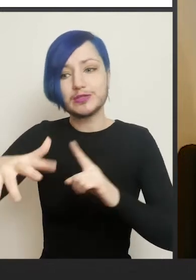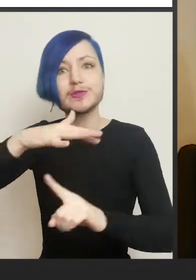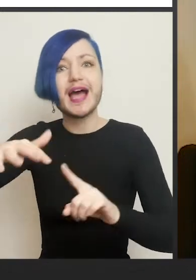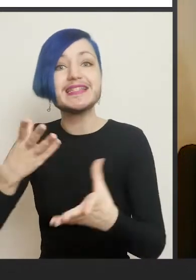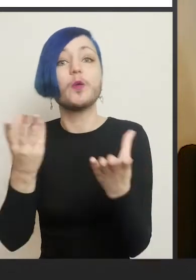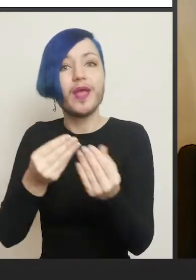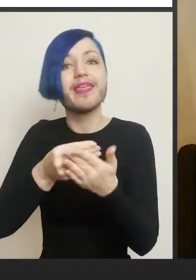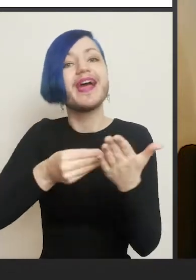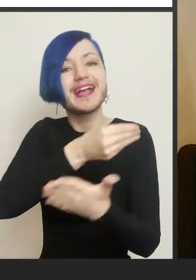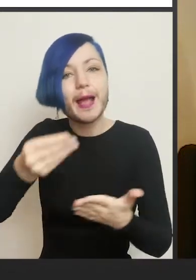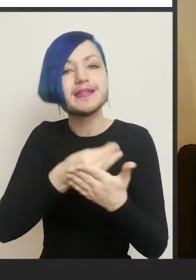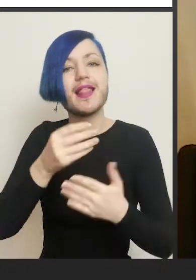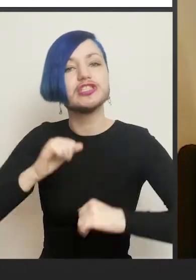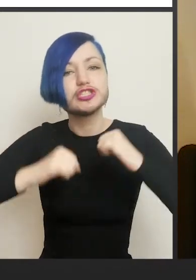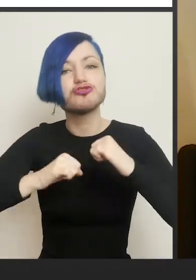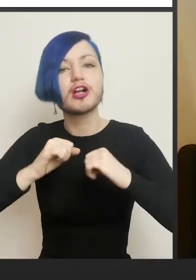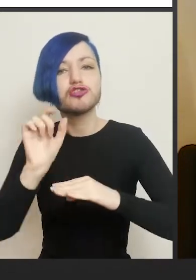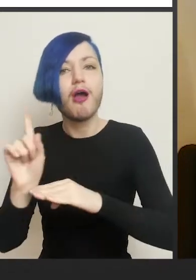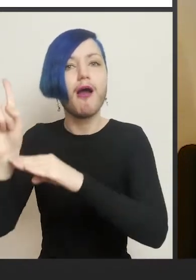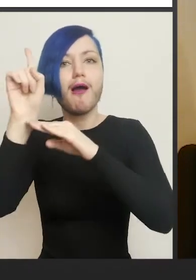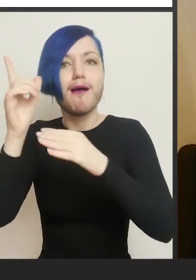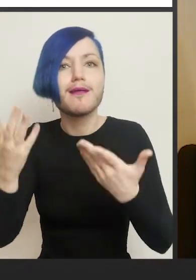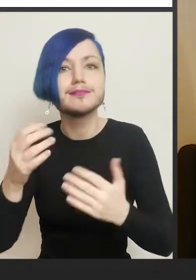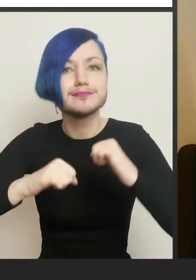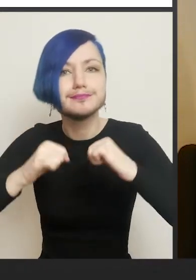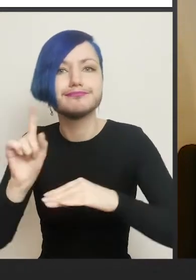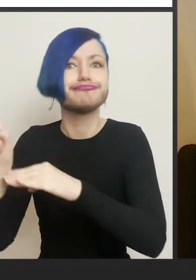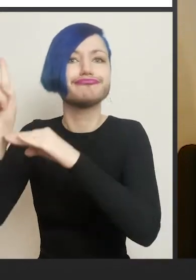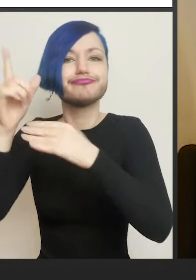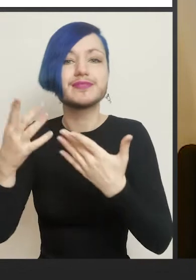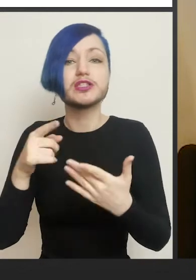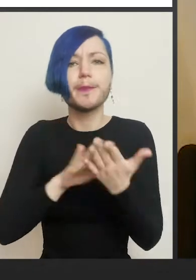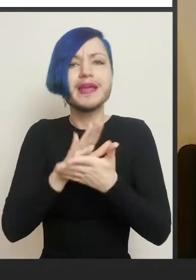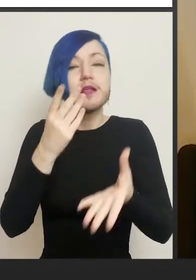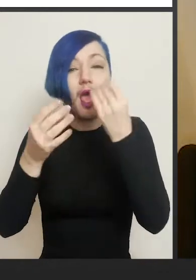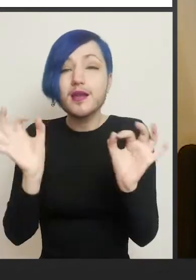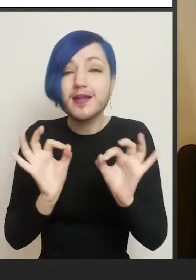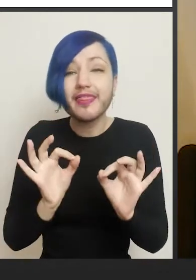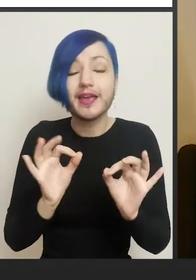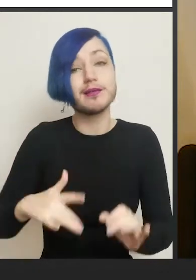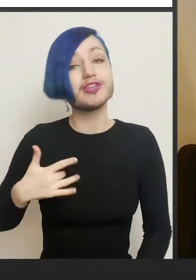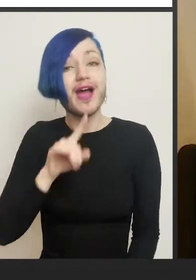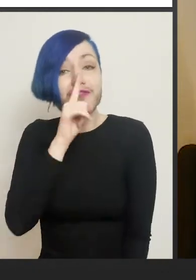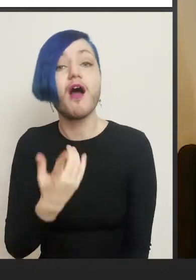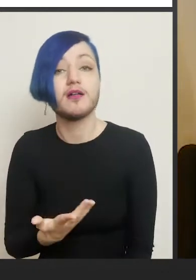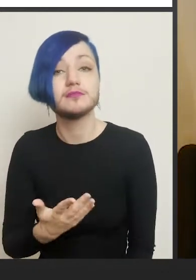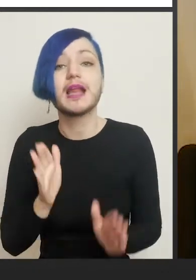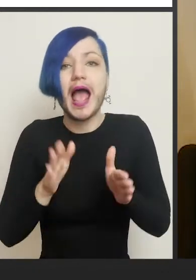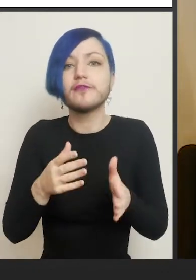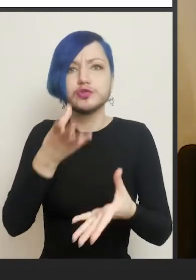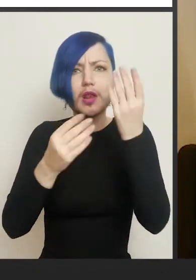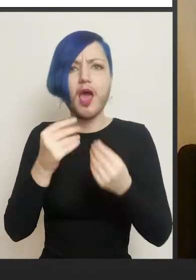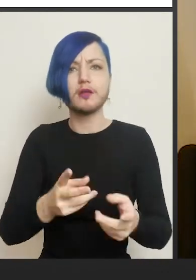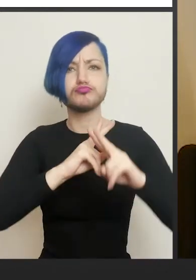capitalist structure, because that's where we live. And if we don't learn that, they don't survive, right? They need to learn how